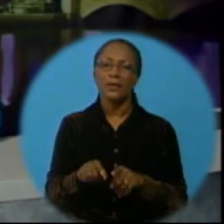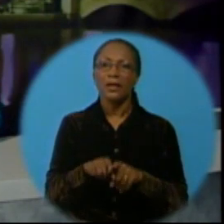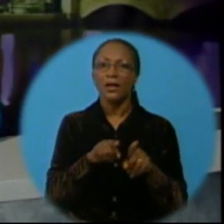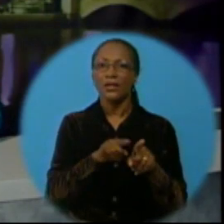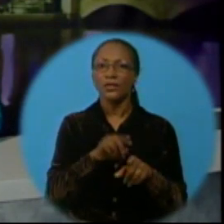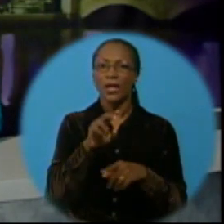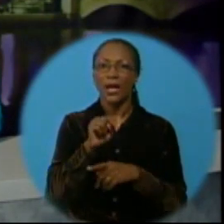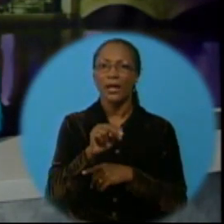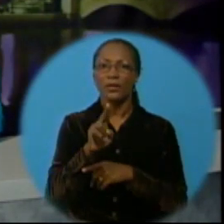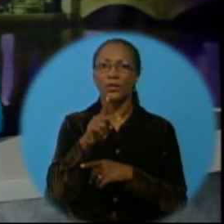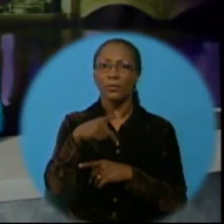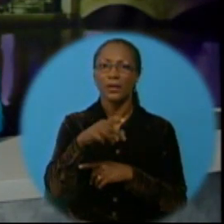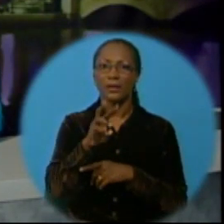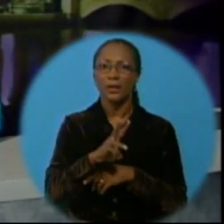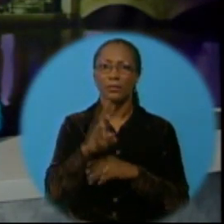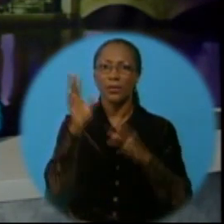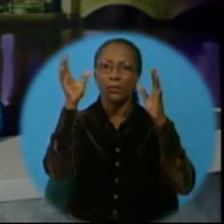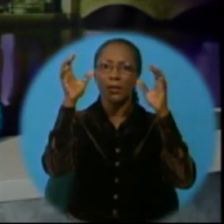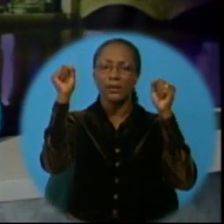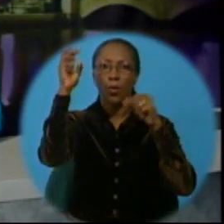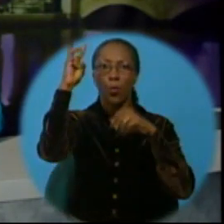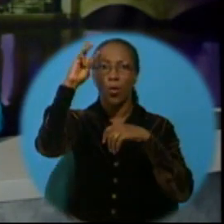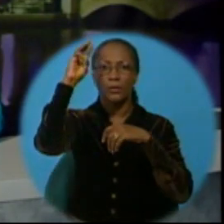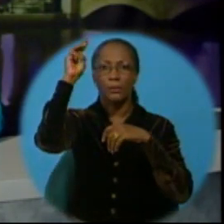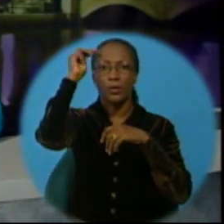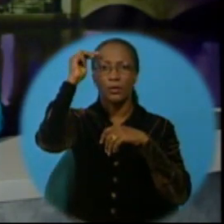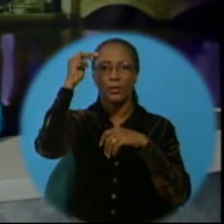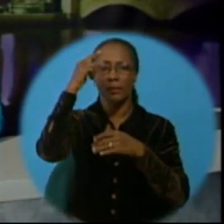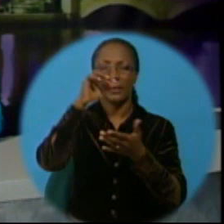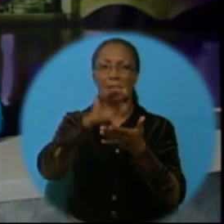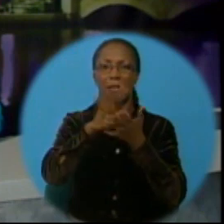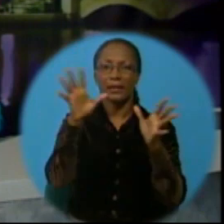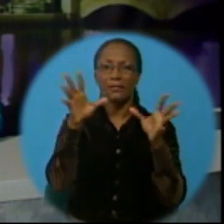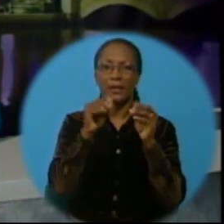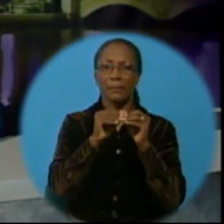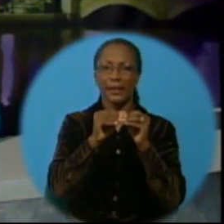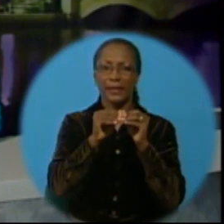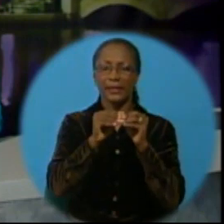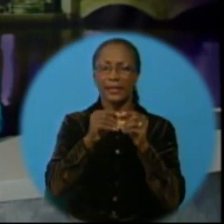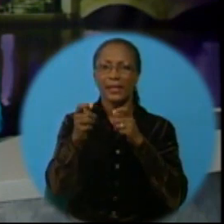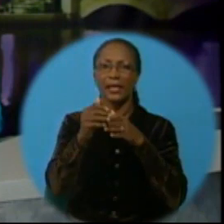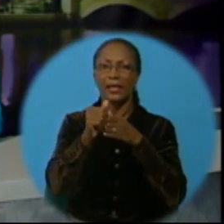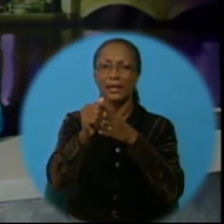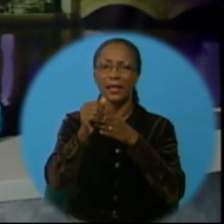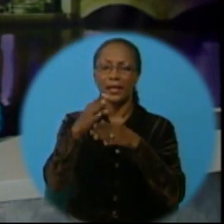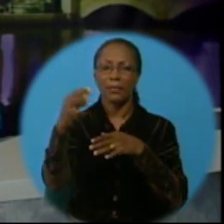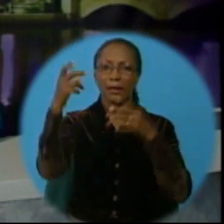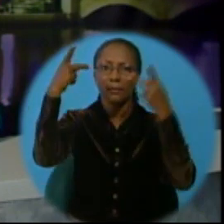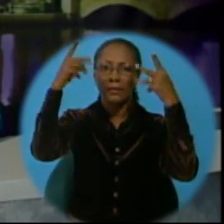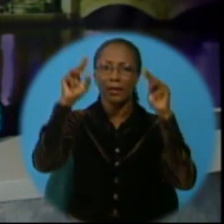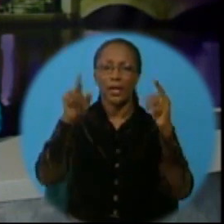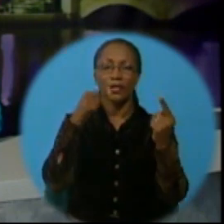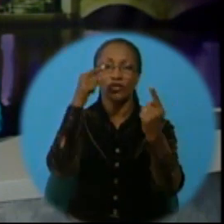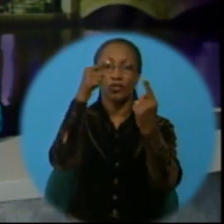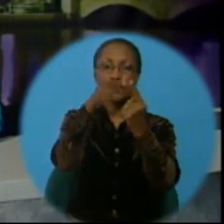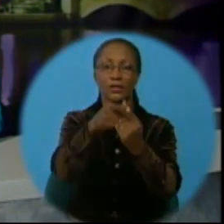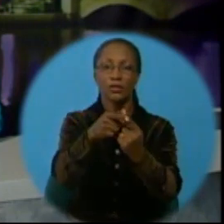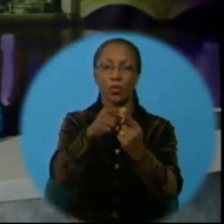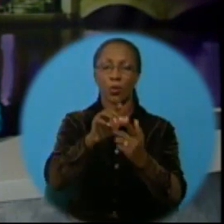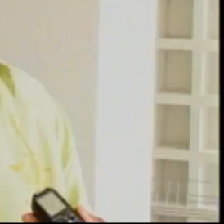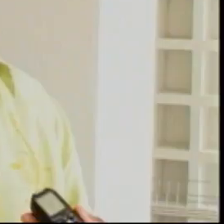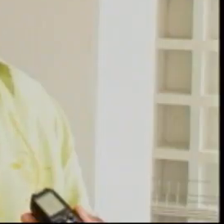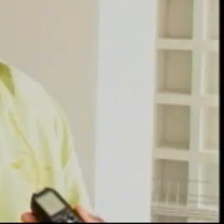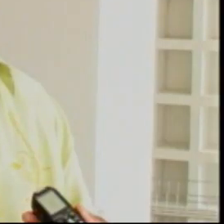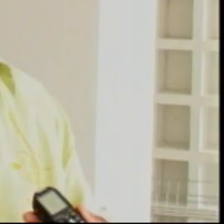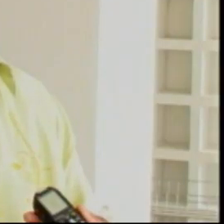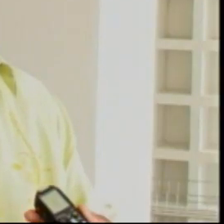Meantime, NUPW President Walter Maloney believes the meeting, chaired by the Prime Minister, achieved its objective. I think